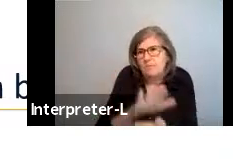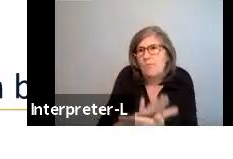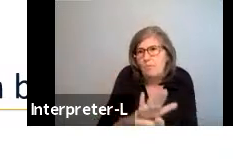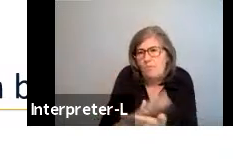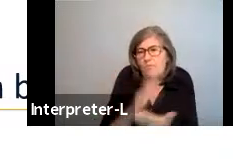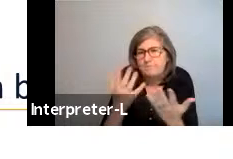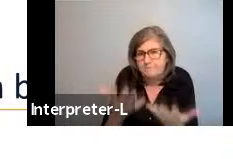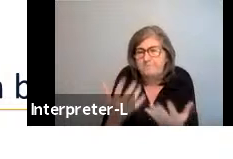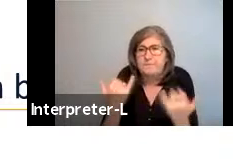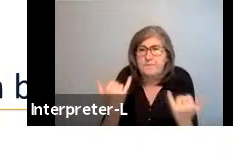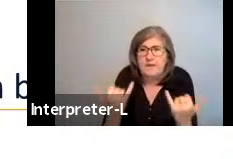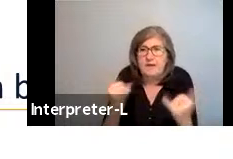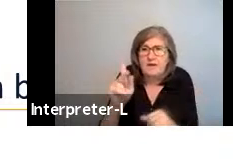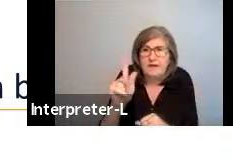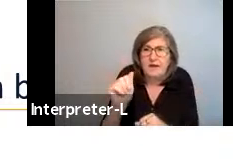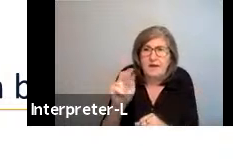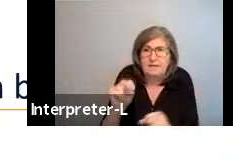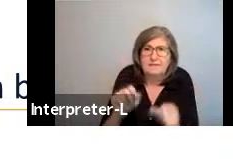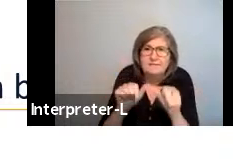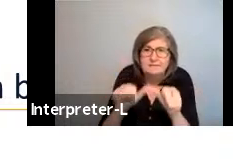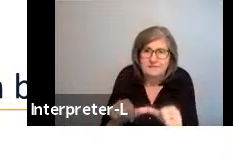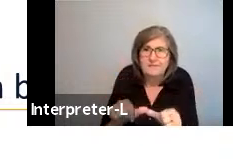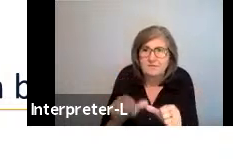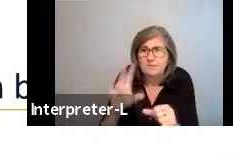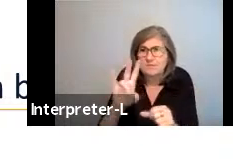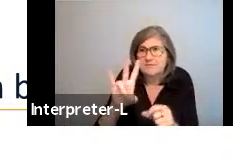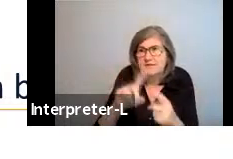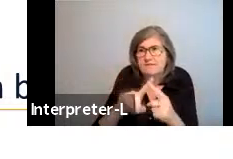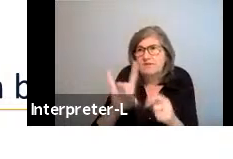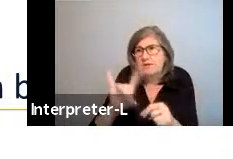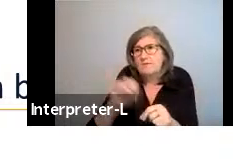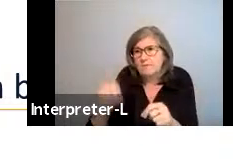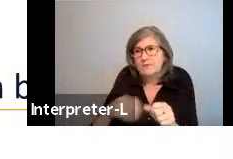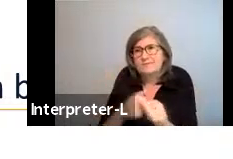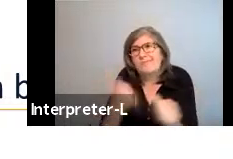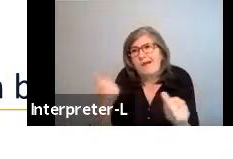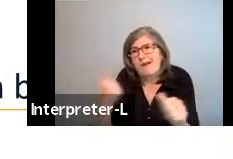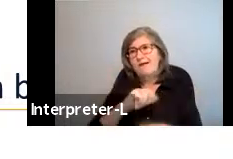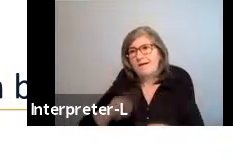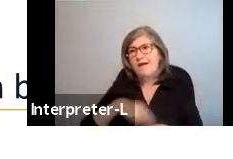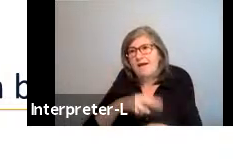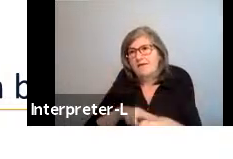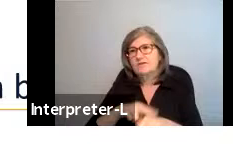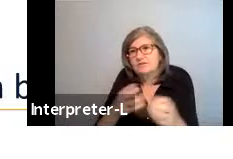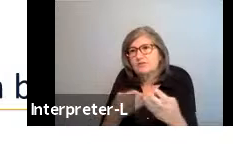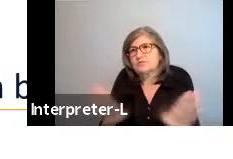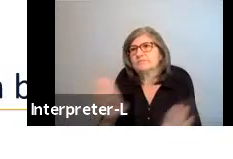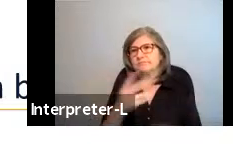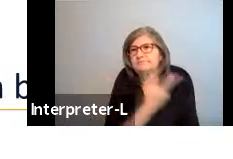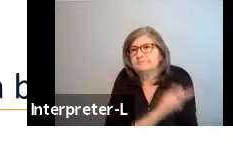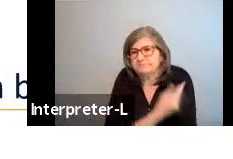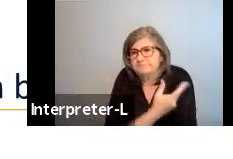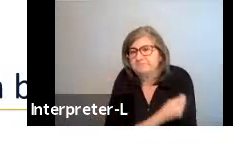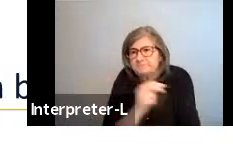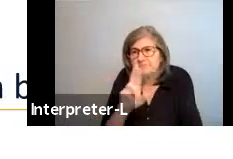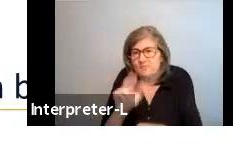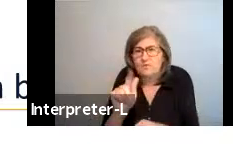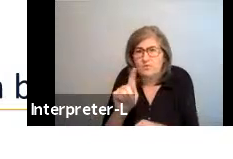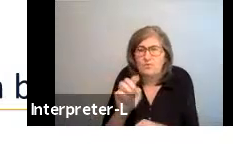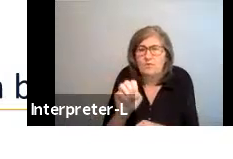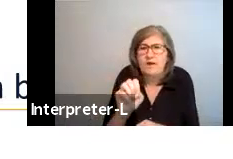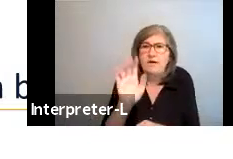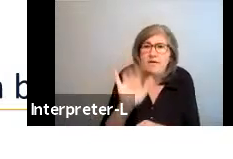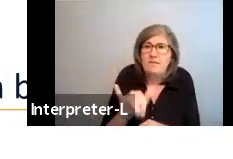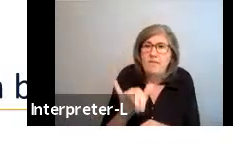And at this point, Kansas continues to be 7 to 8% behind national vaccination rates. So this